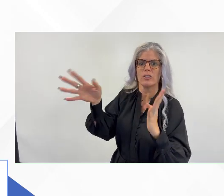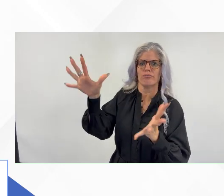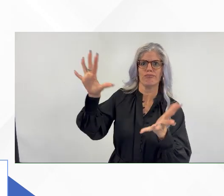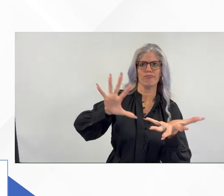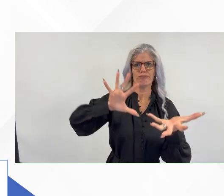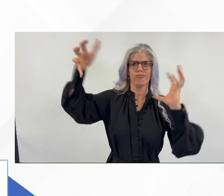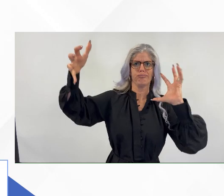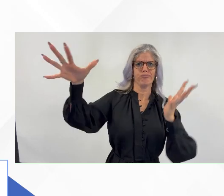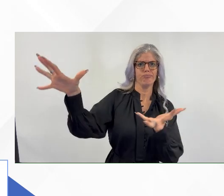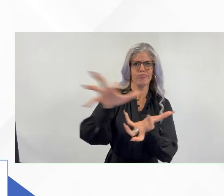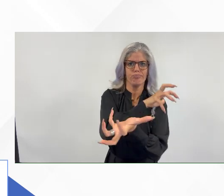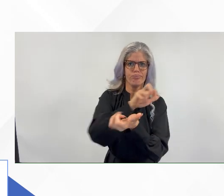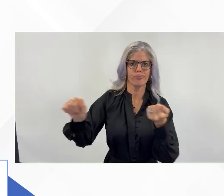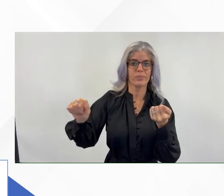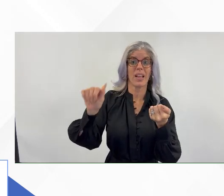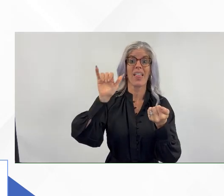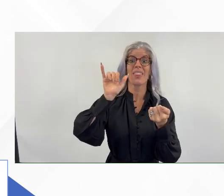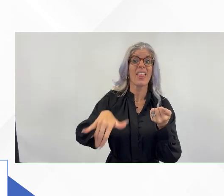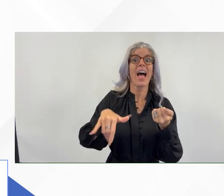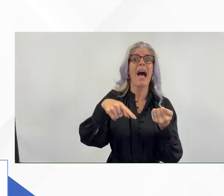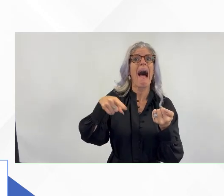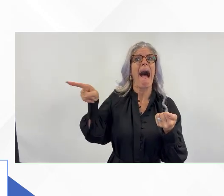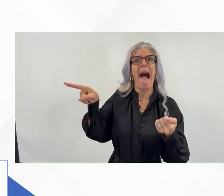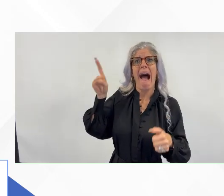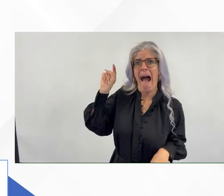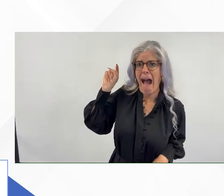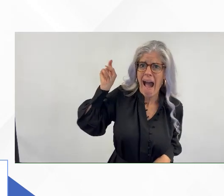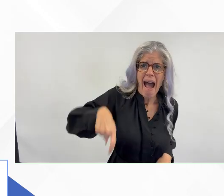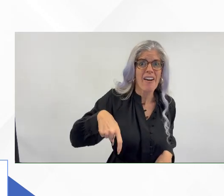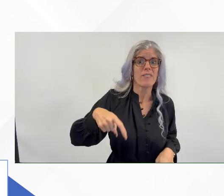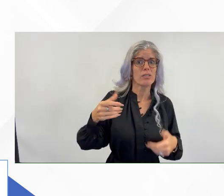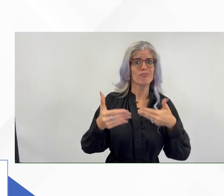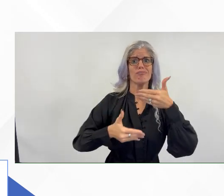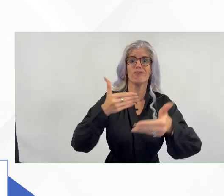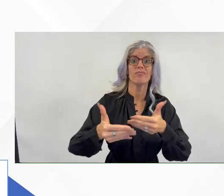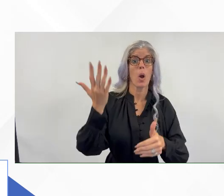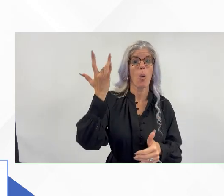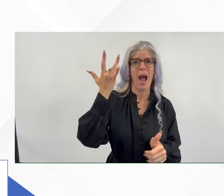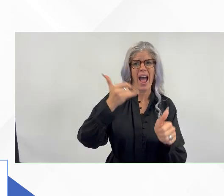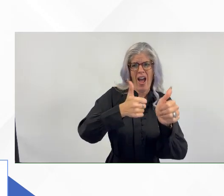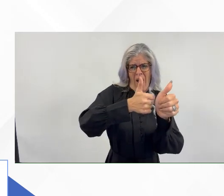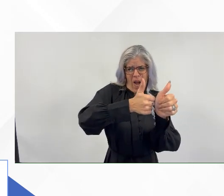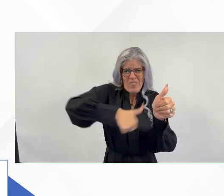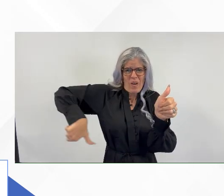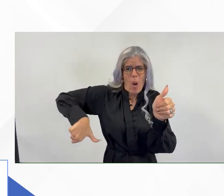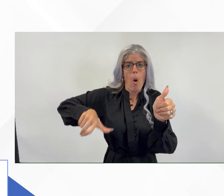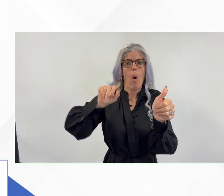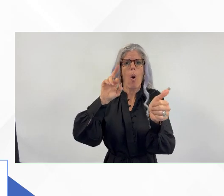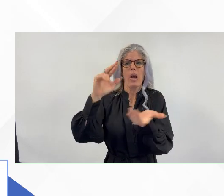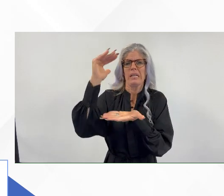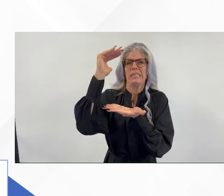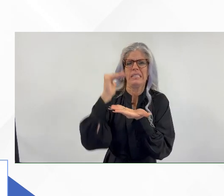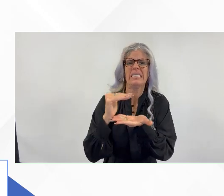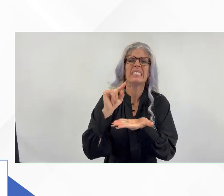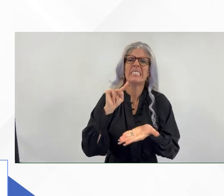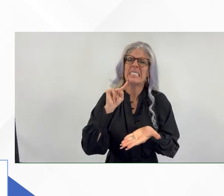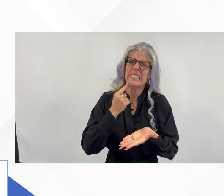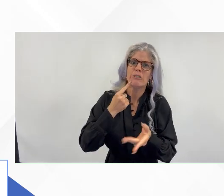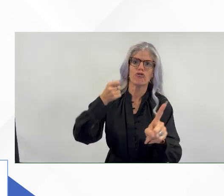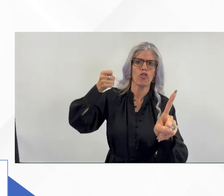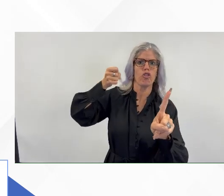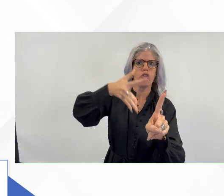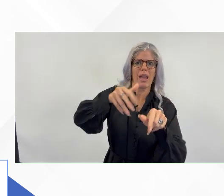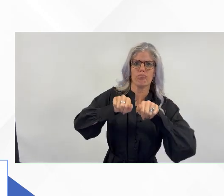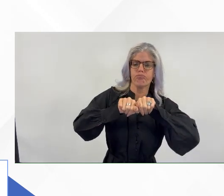an imminent threat to life, public health, or safety, or they eliminate or reduce immediate threat of significant